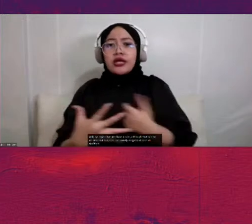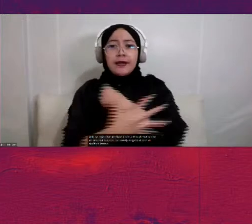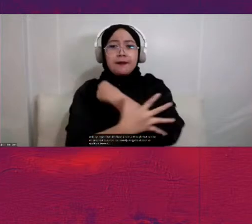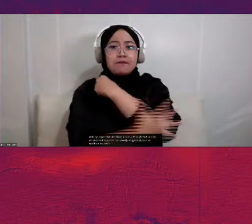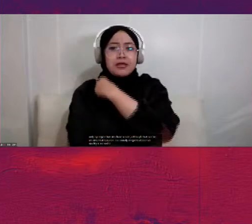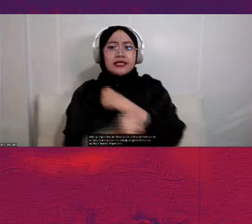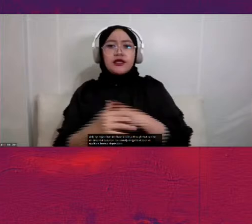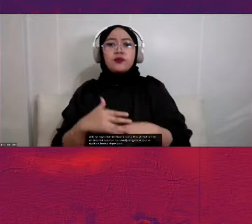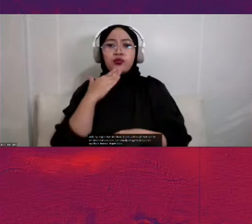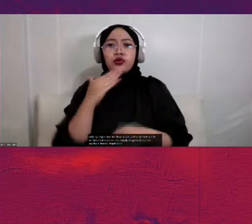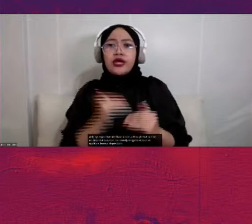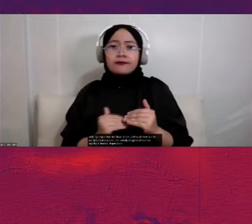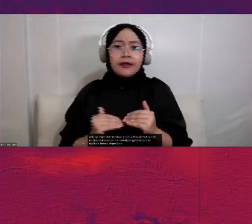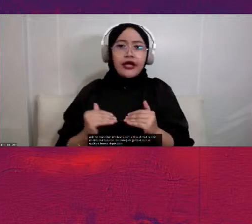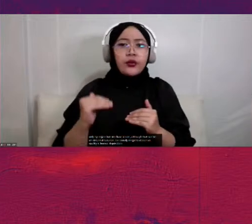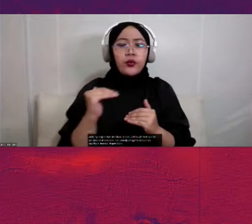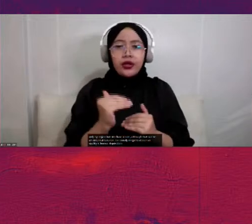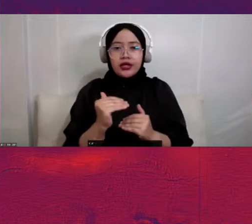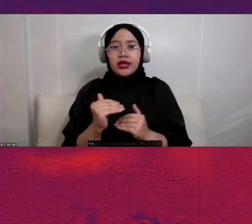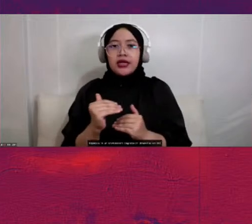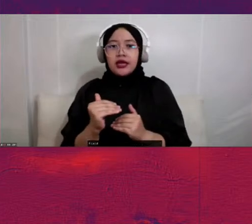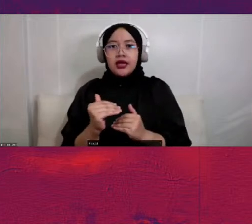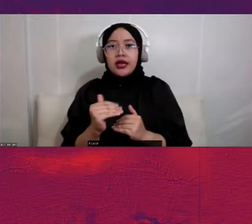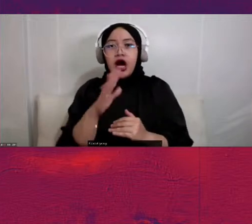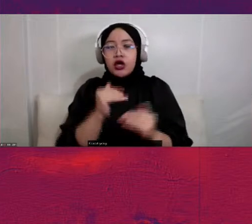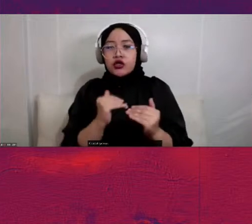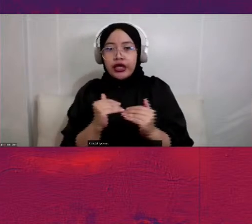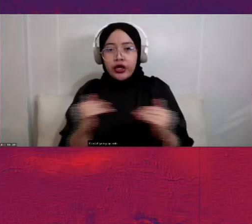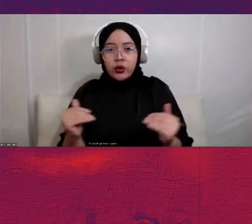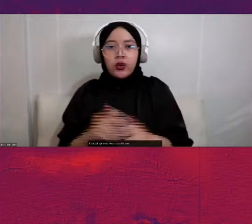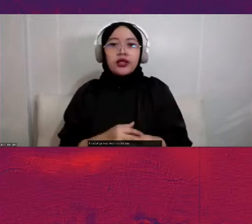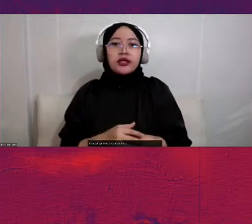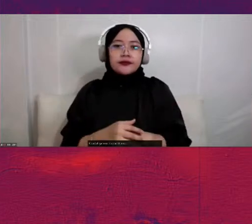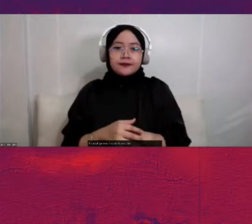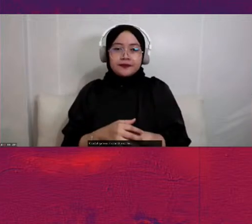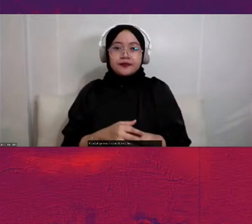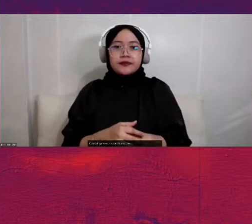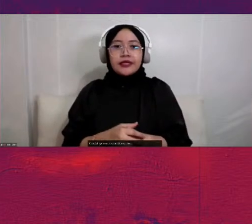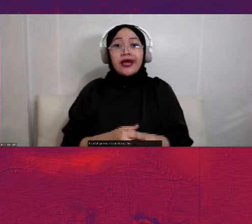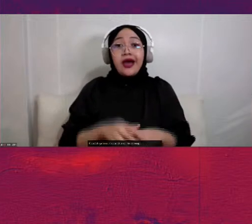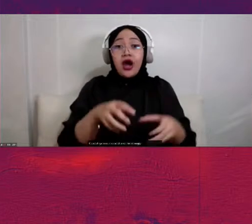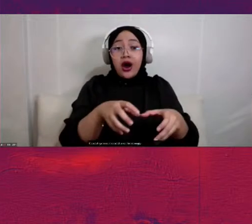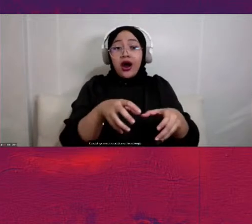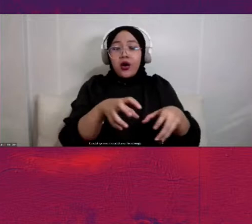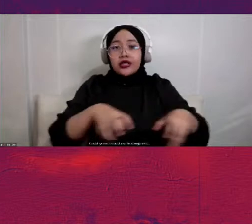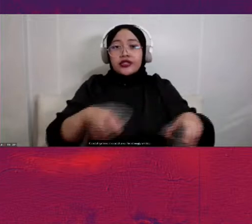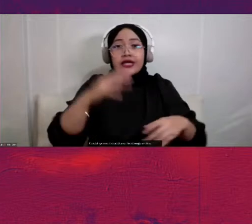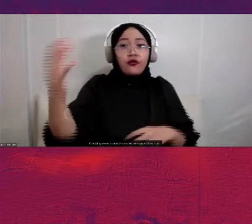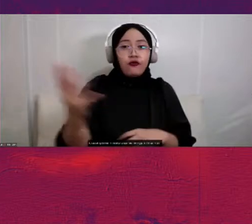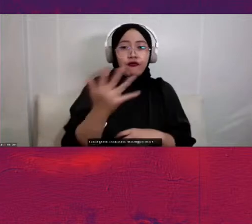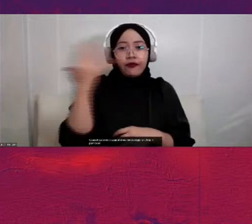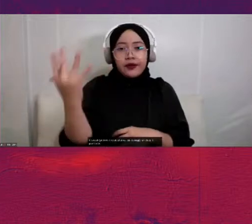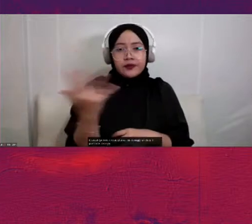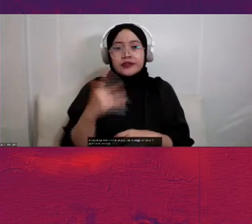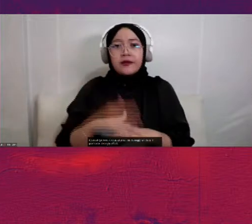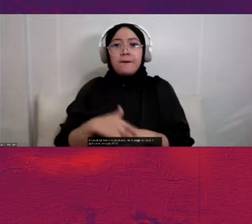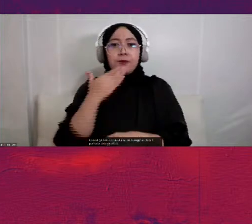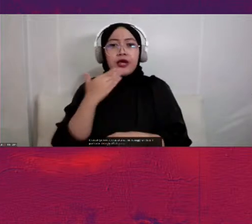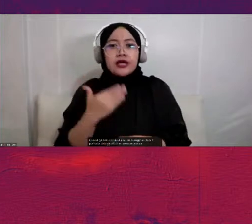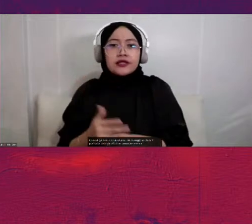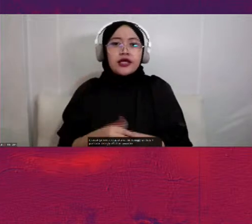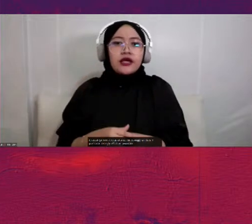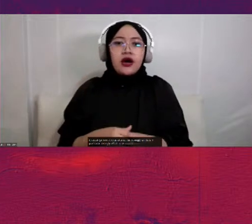urban deprivation. Coastal cyclones hit coastal areas, wildfires in particular, strongly affect